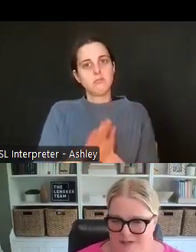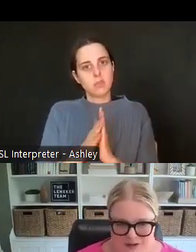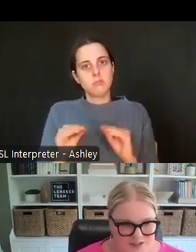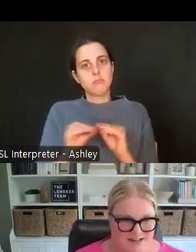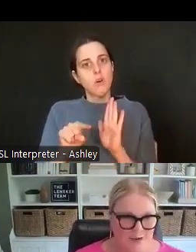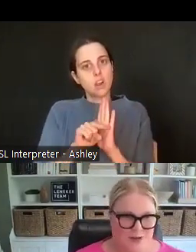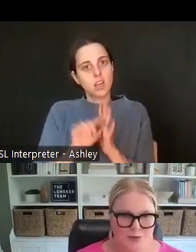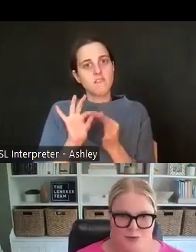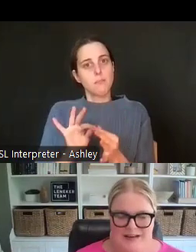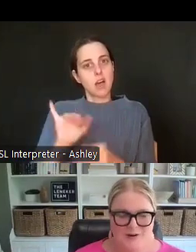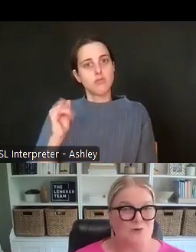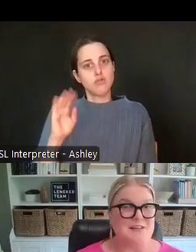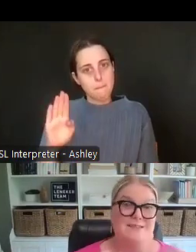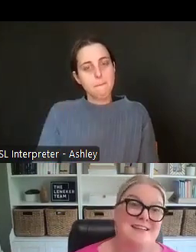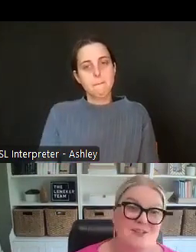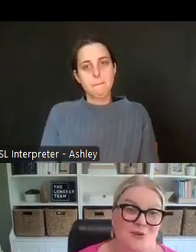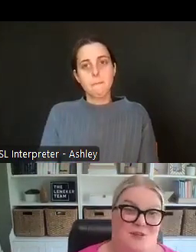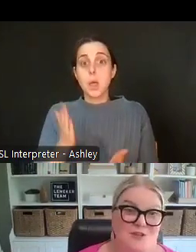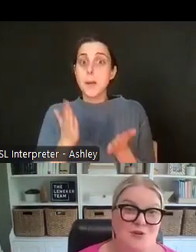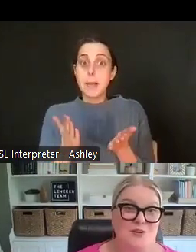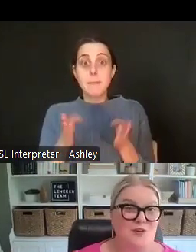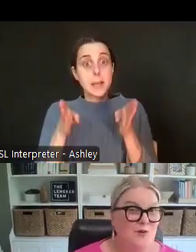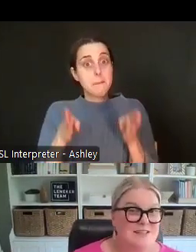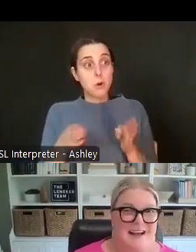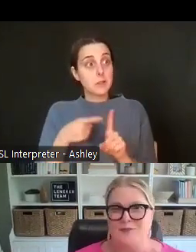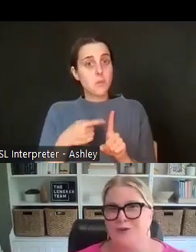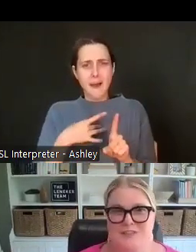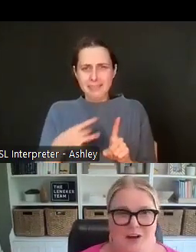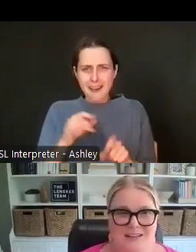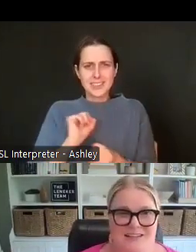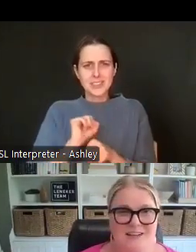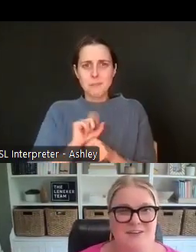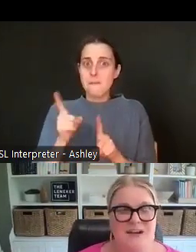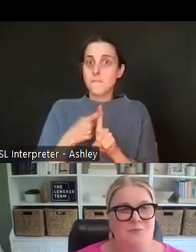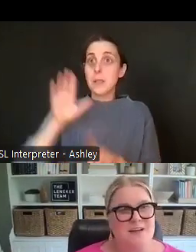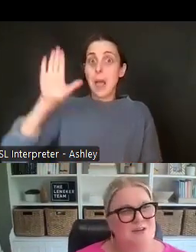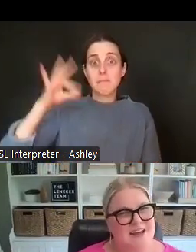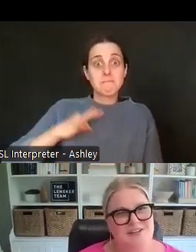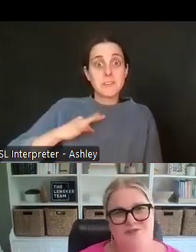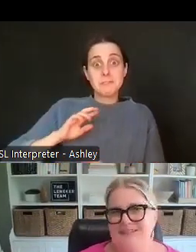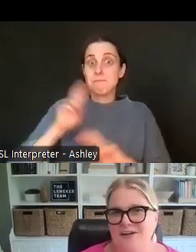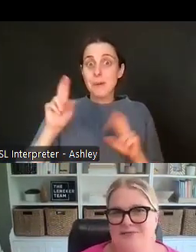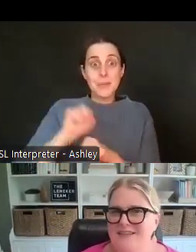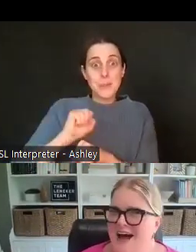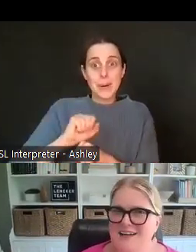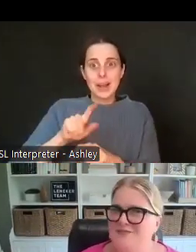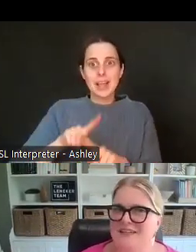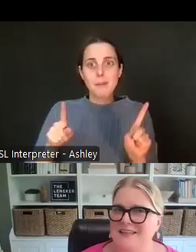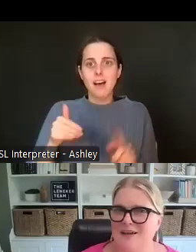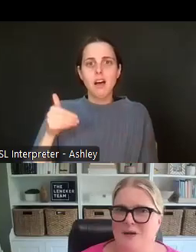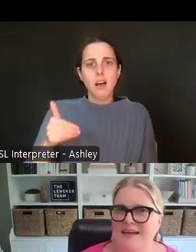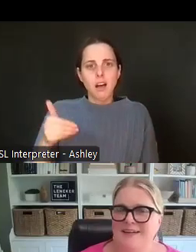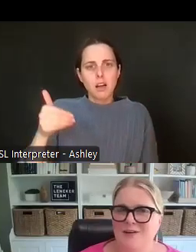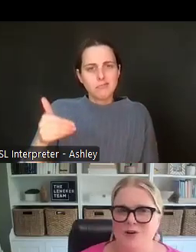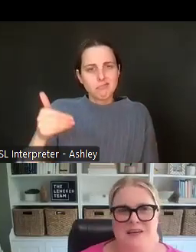job. Maybe you're someone who really likes the work you do and you're always kind of the first to volunteer, but you catch yourself not feeling